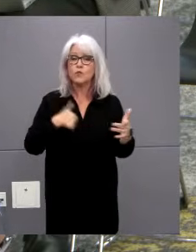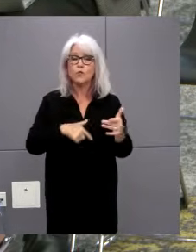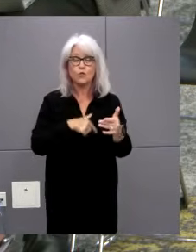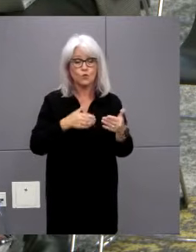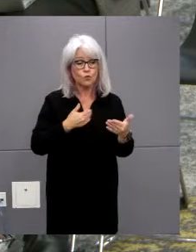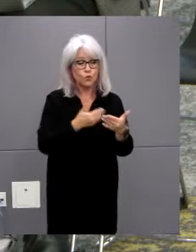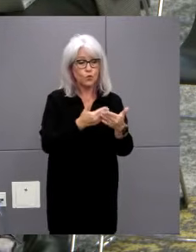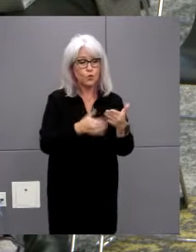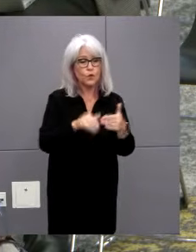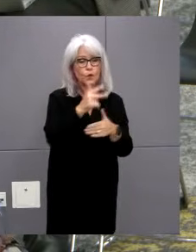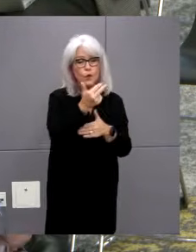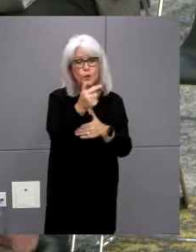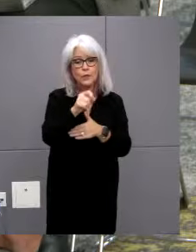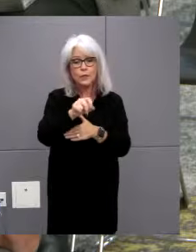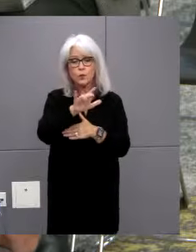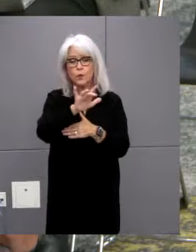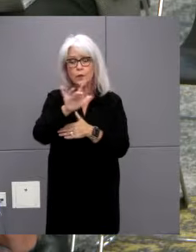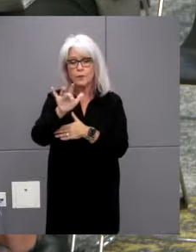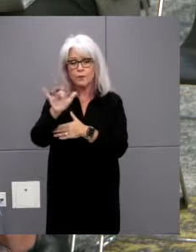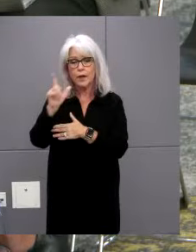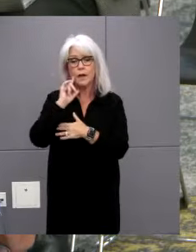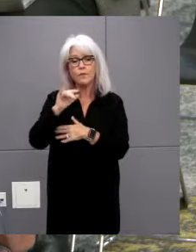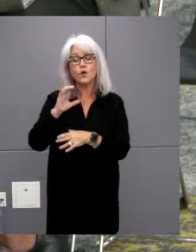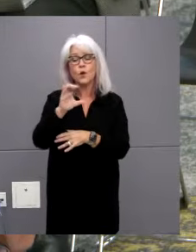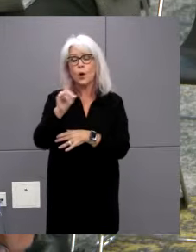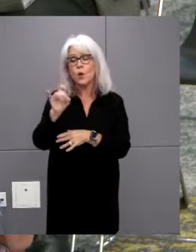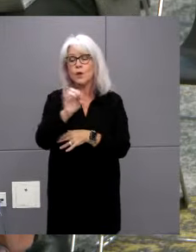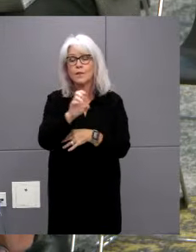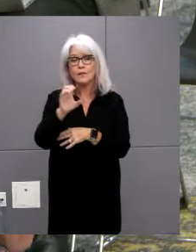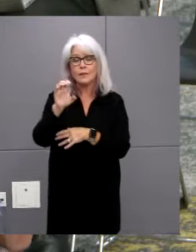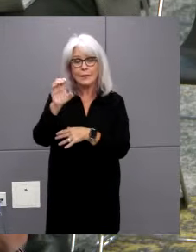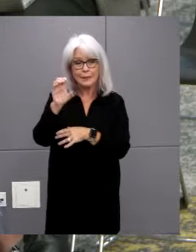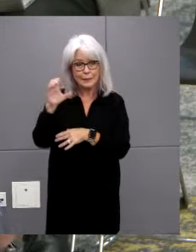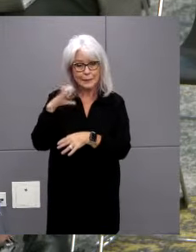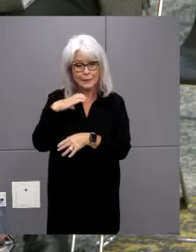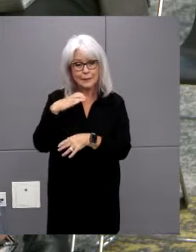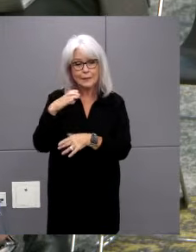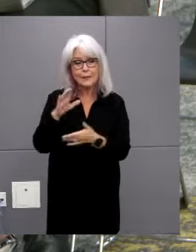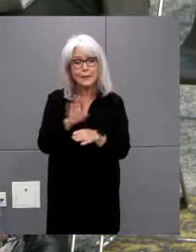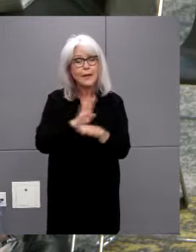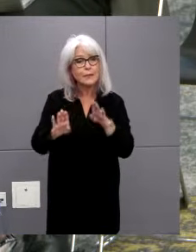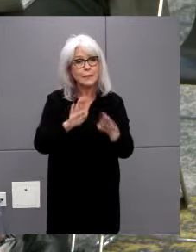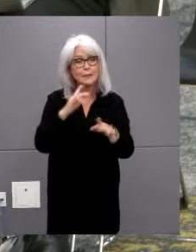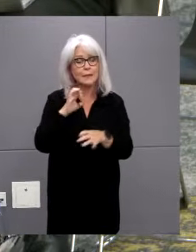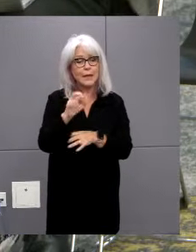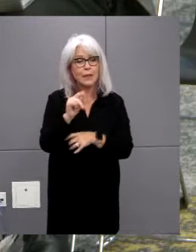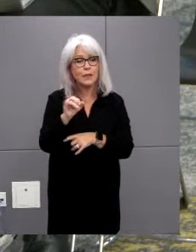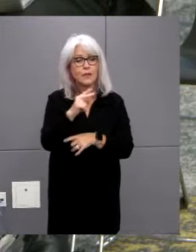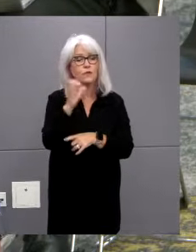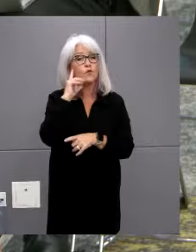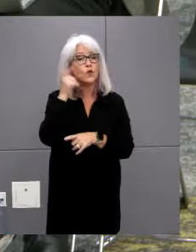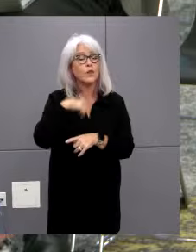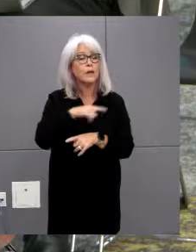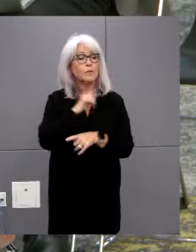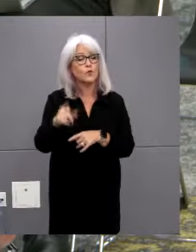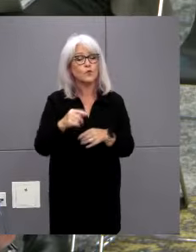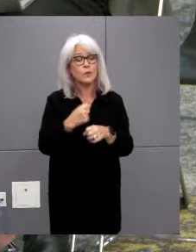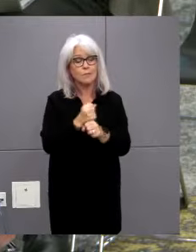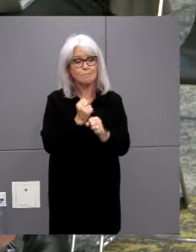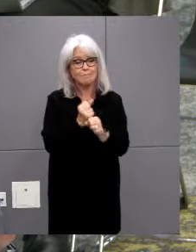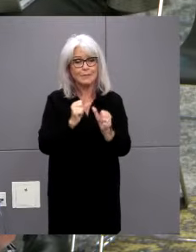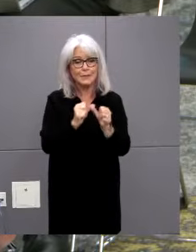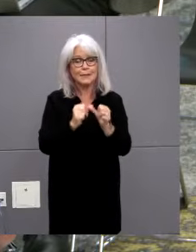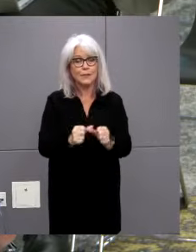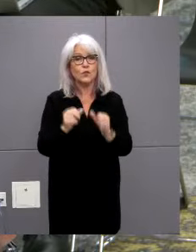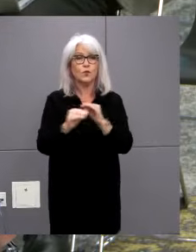Policy 1325 Code of Conduct Ethics, which requires trustees to maintain integrity and transparency, the MCCEA